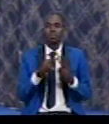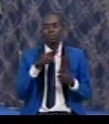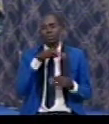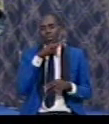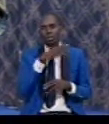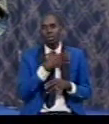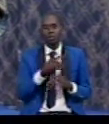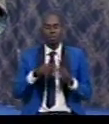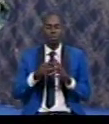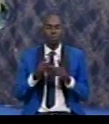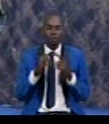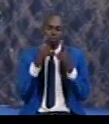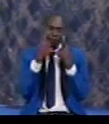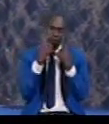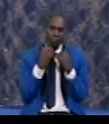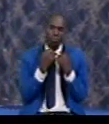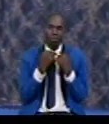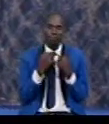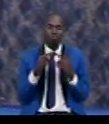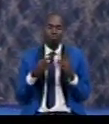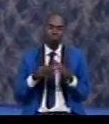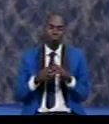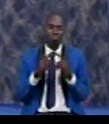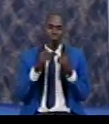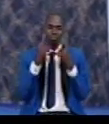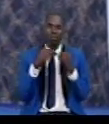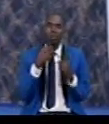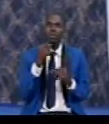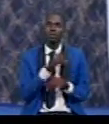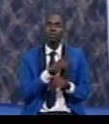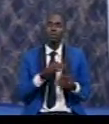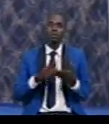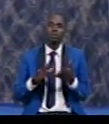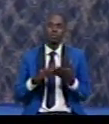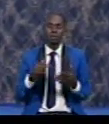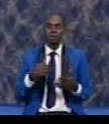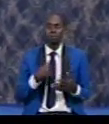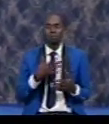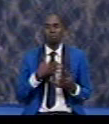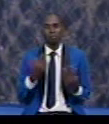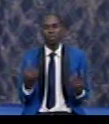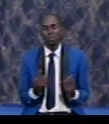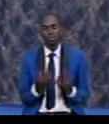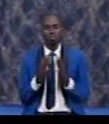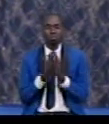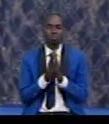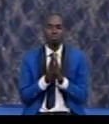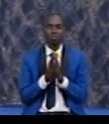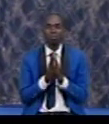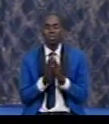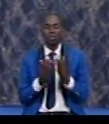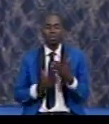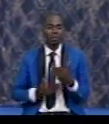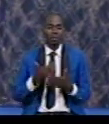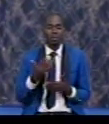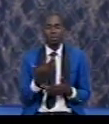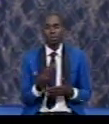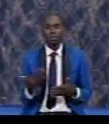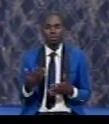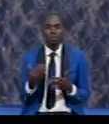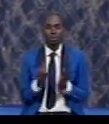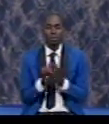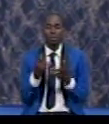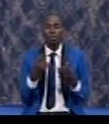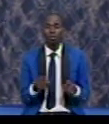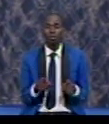weeping, started crying, said, God, please forgive me my sins, forgive me my sins. So the next thing I saw,